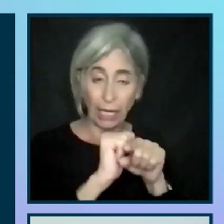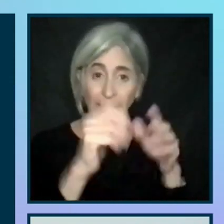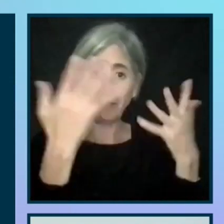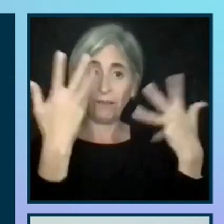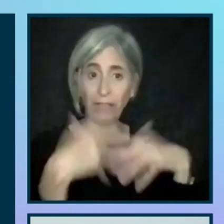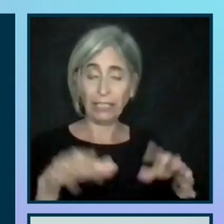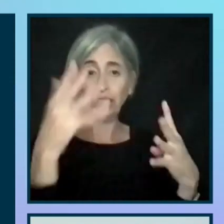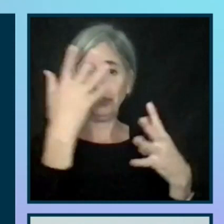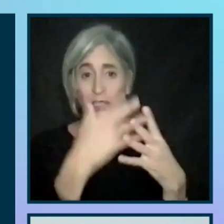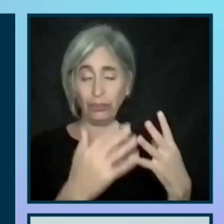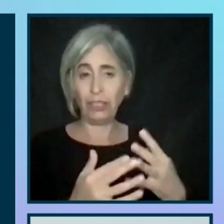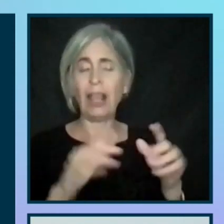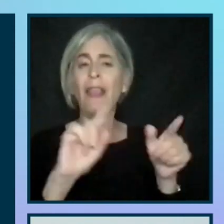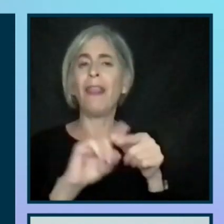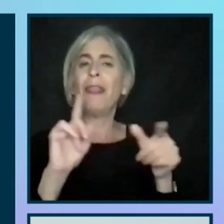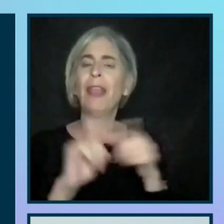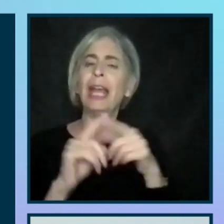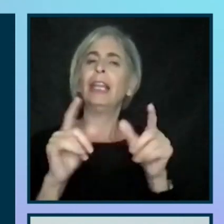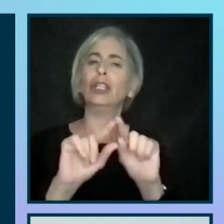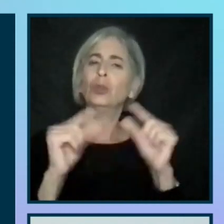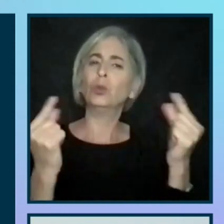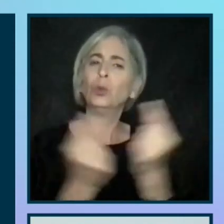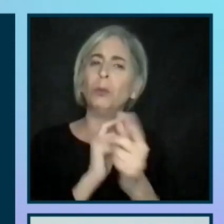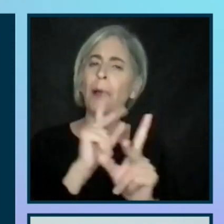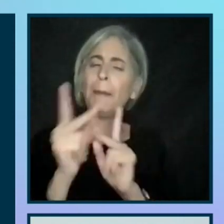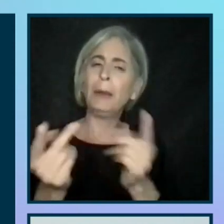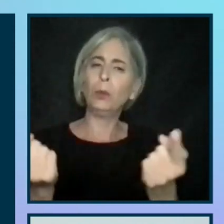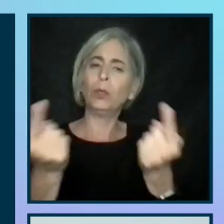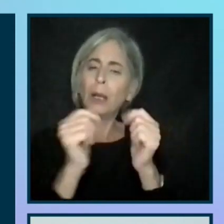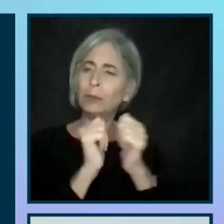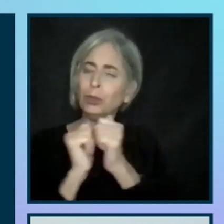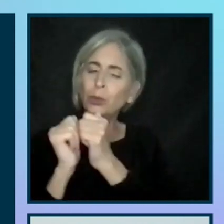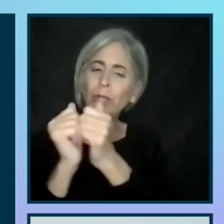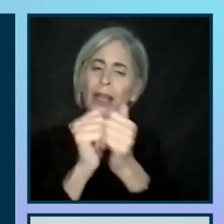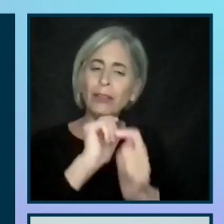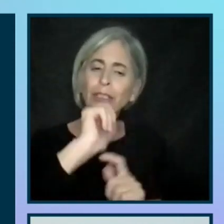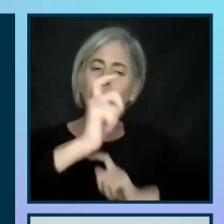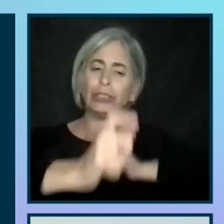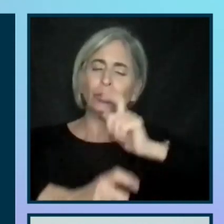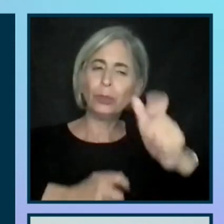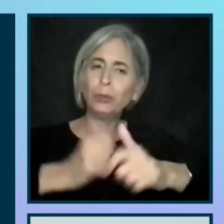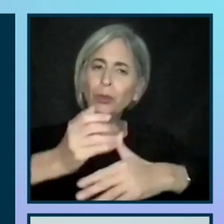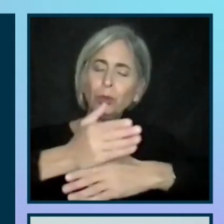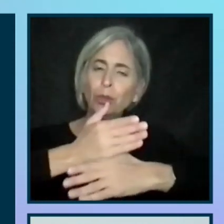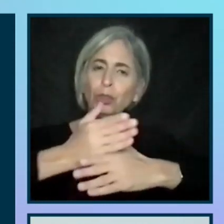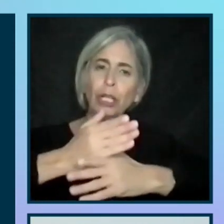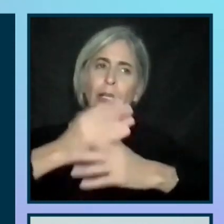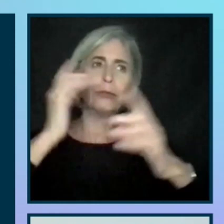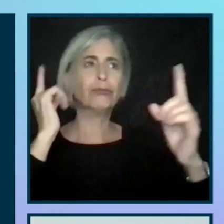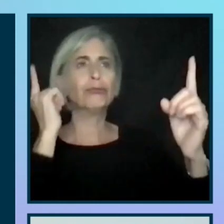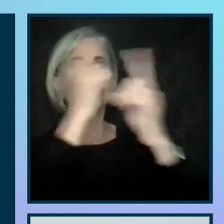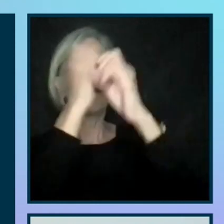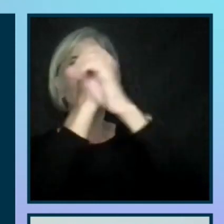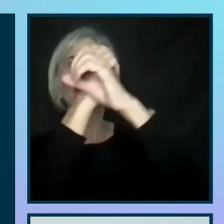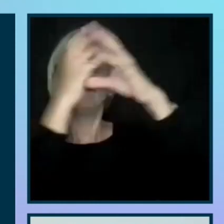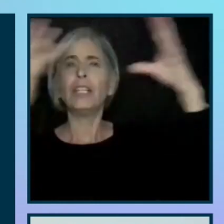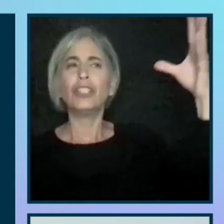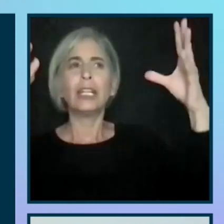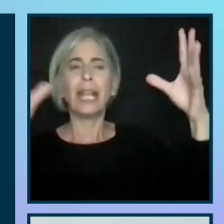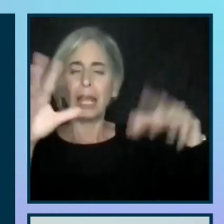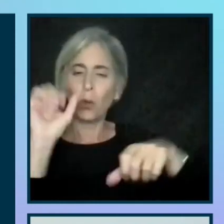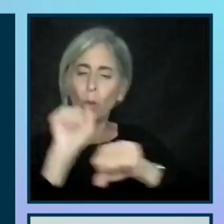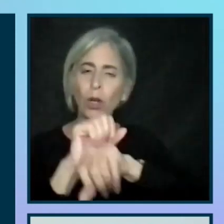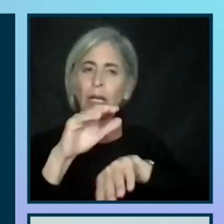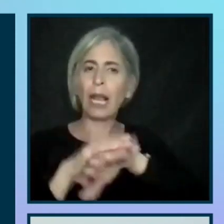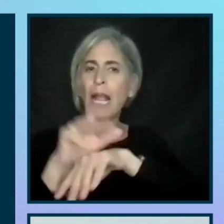A group of passionate people, when they come together, can certainly contribute to a shared vision and a roadmap. So work with a